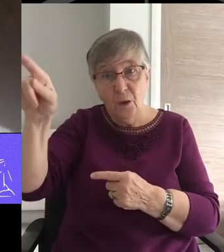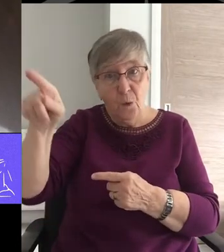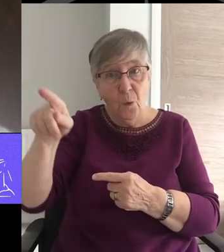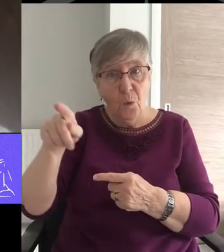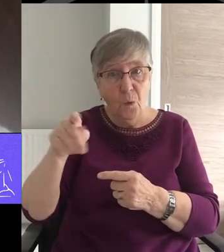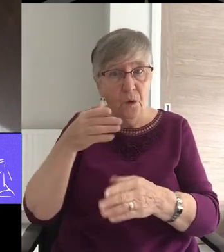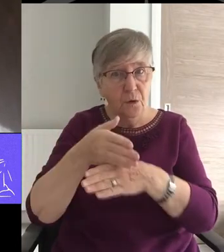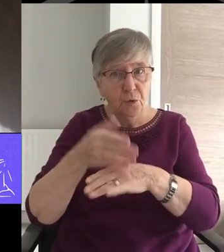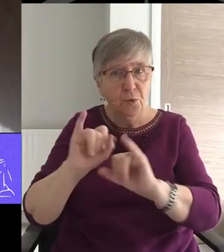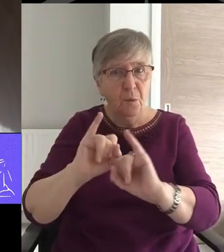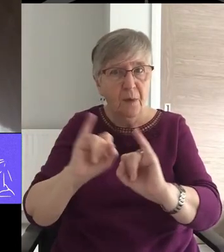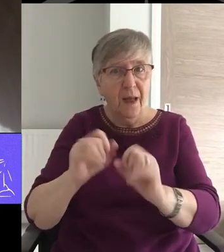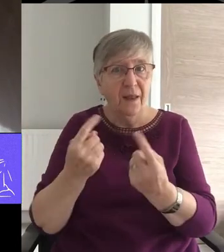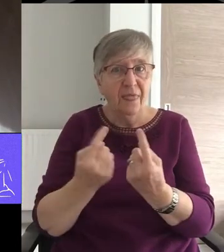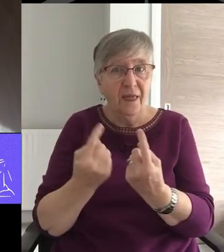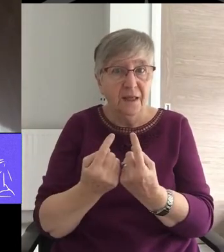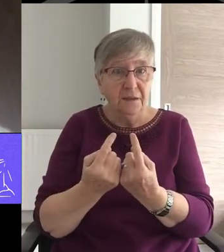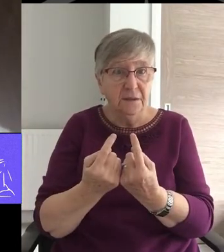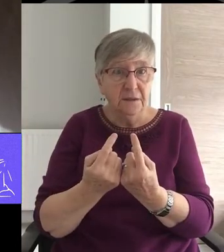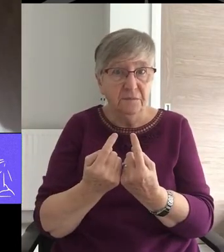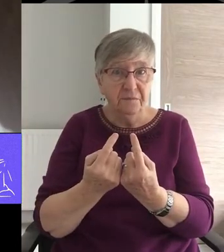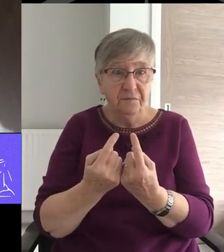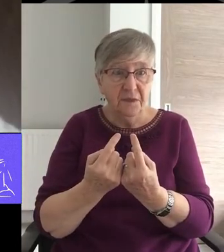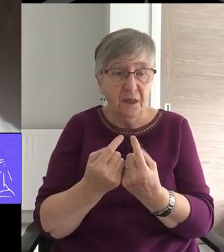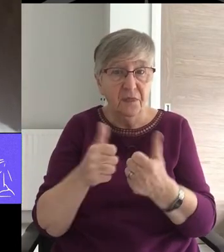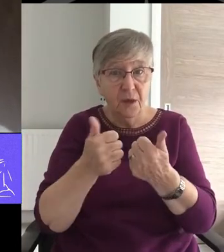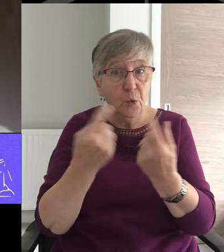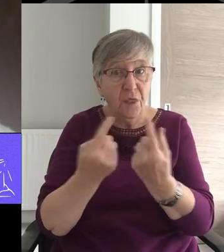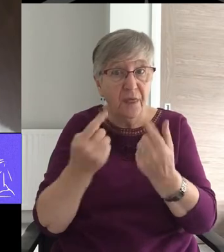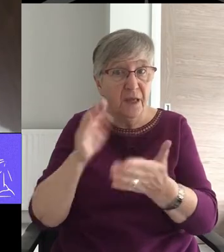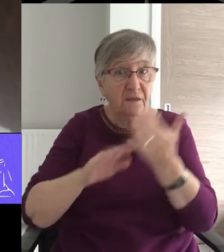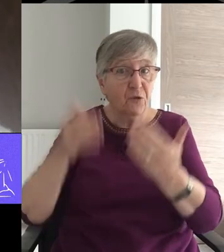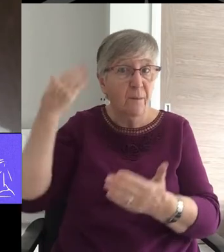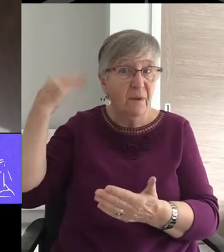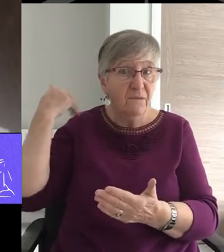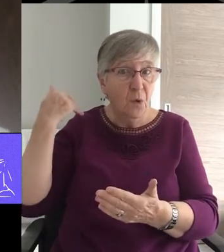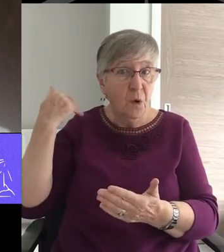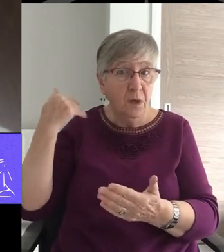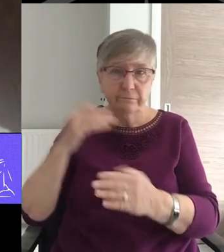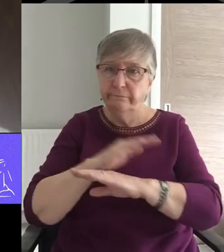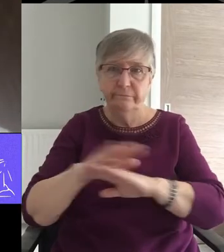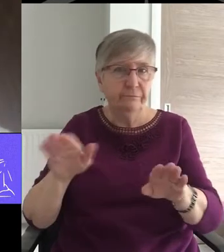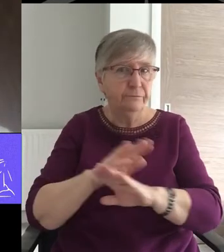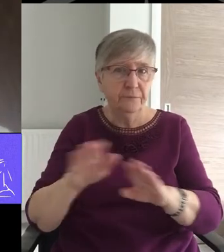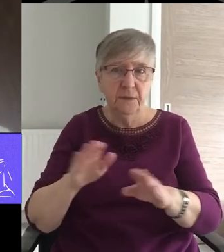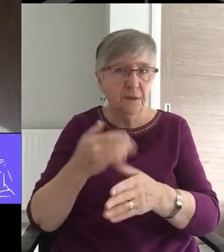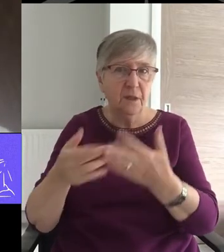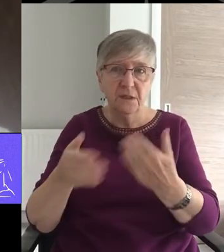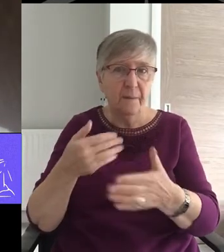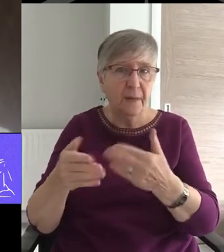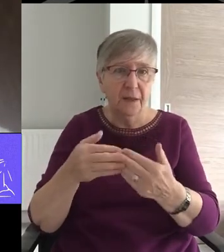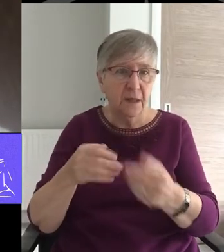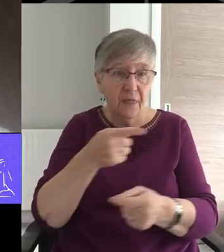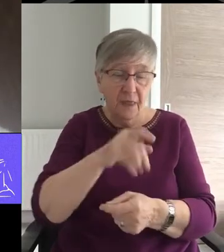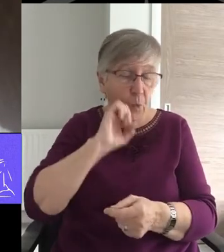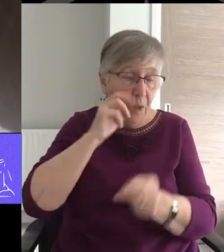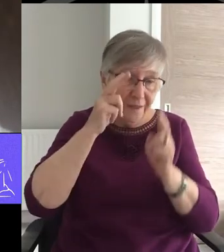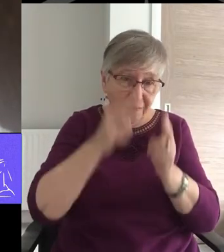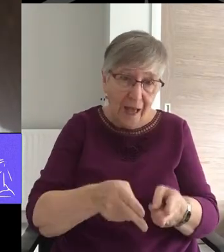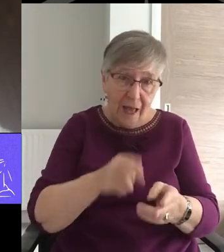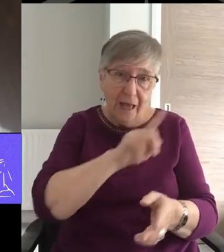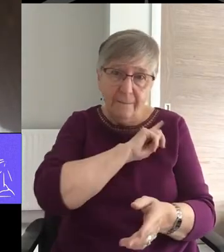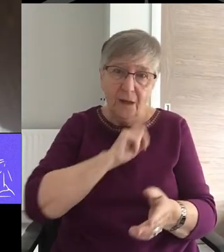do evil, none of the righteous things that person has done will be remembered. They will die for the evil they have done.